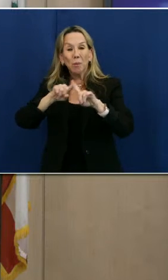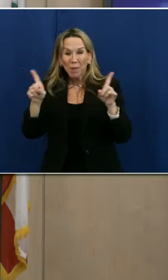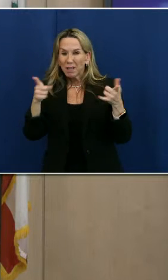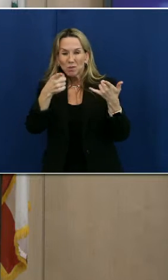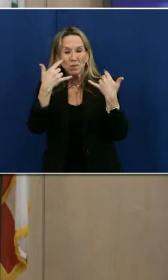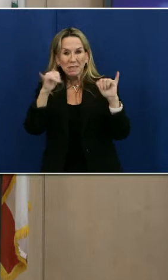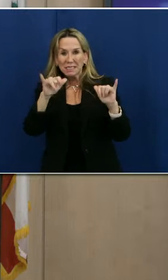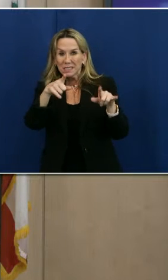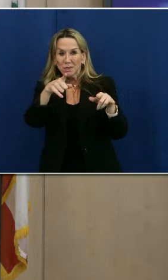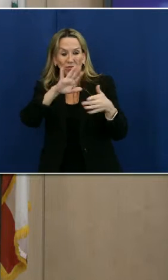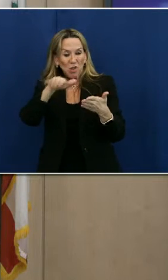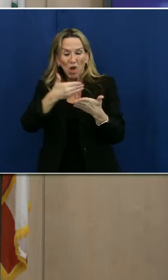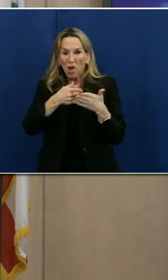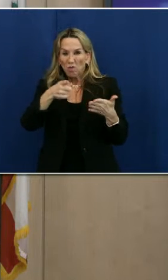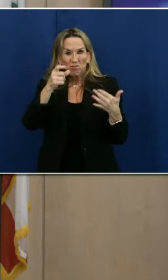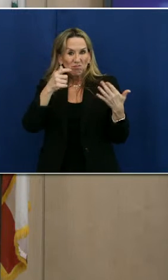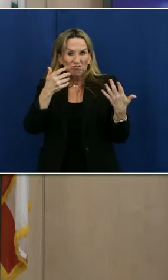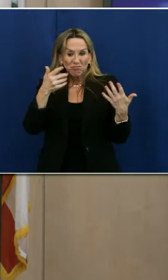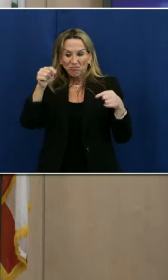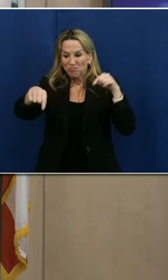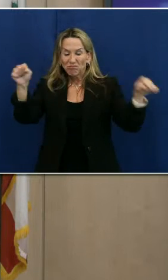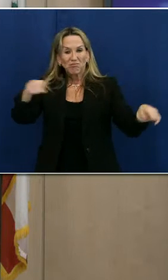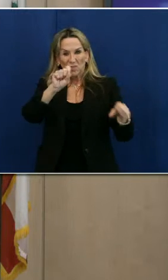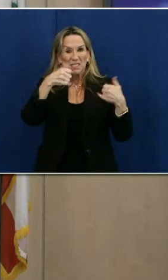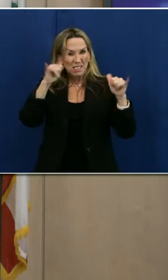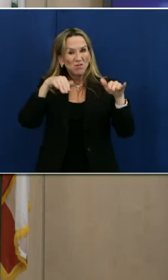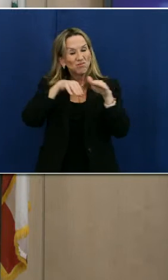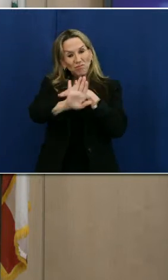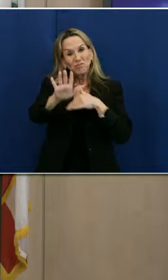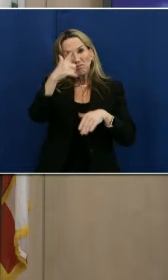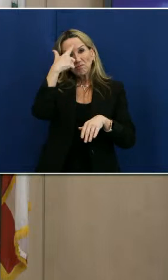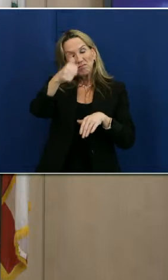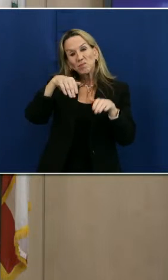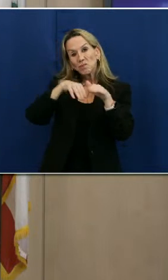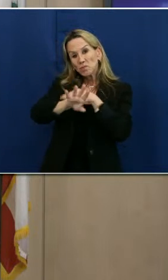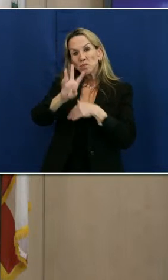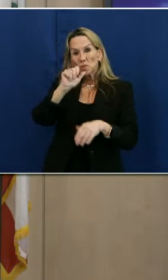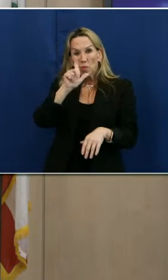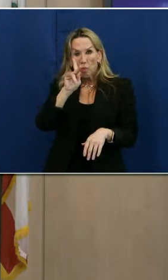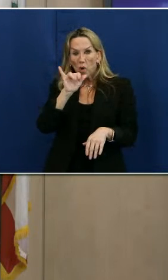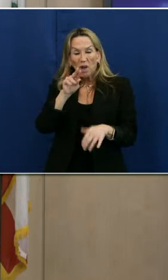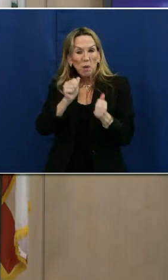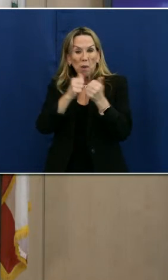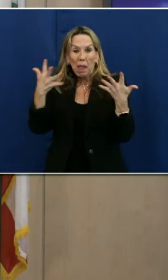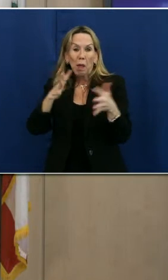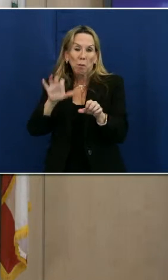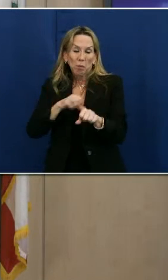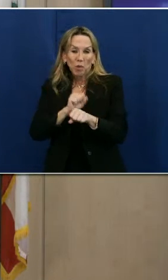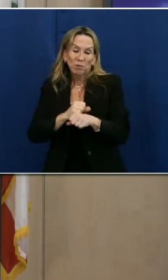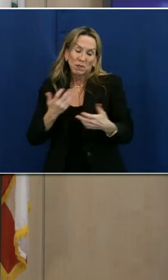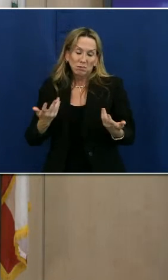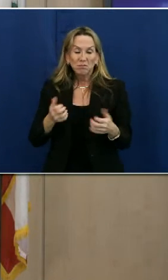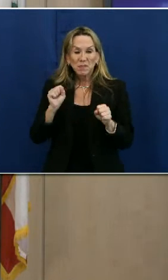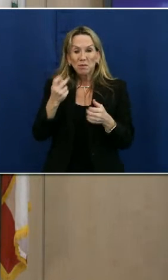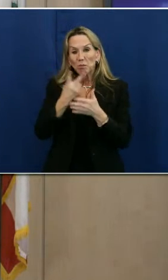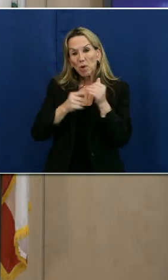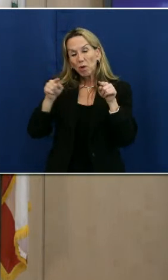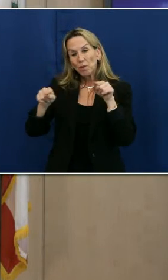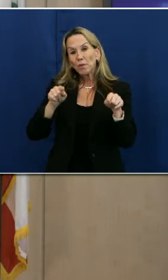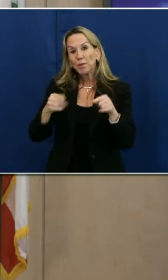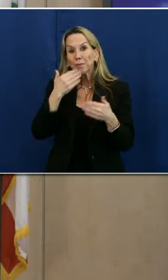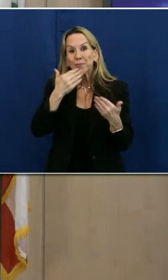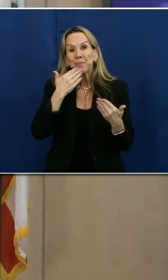that, all our sites are going to be walk-in with no appointments. Thank you.